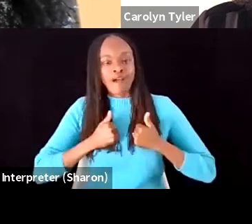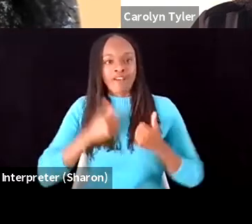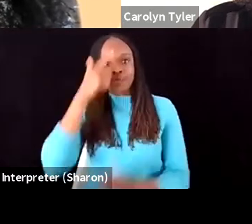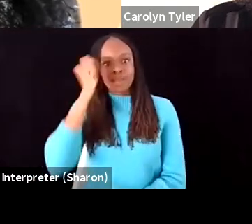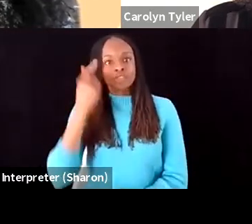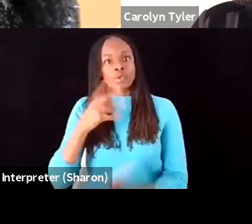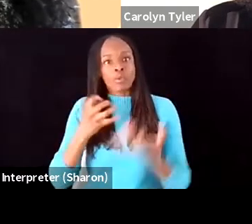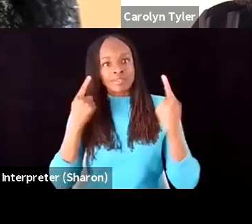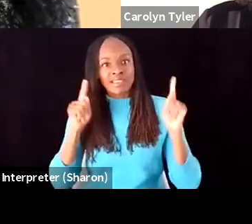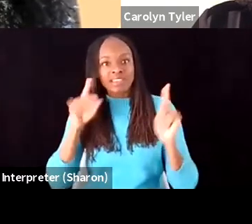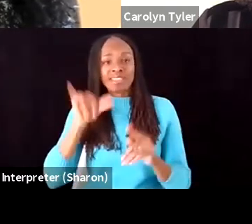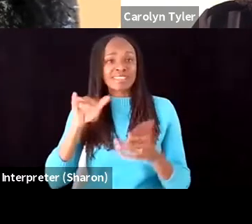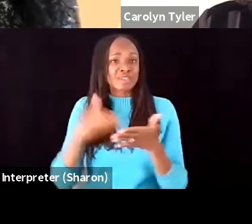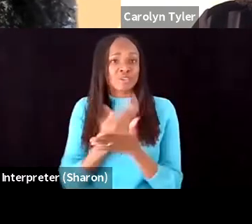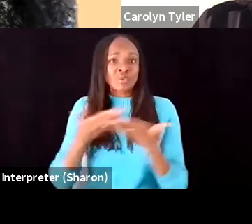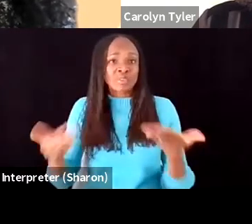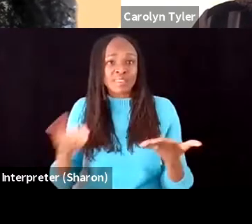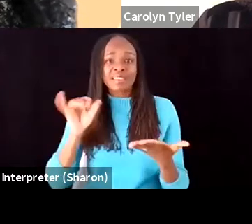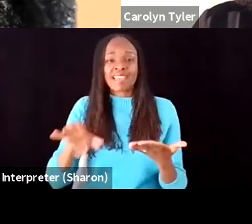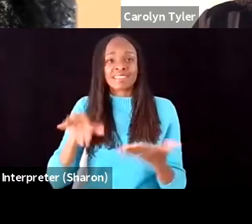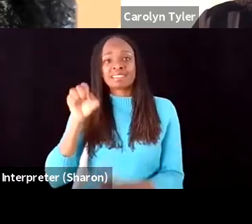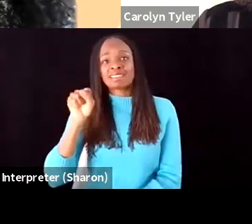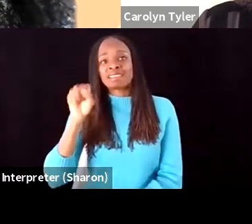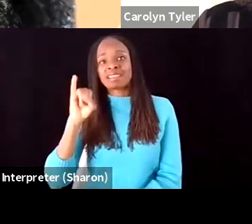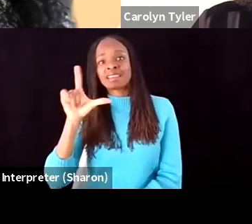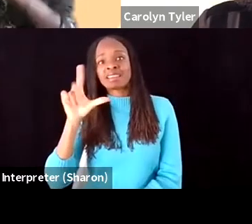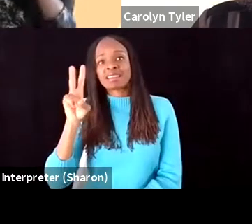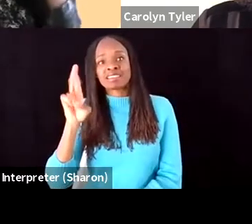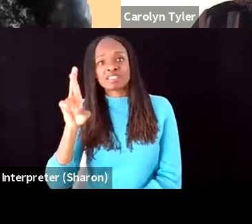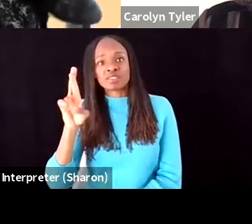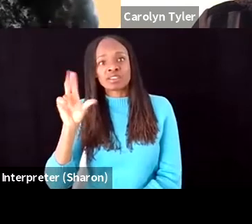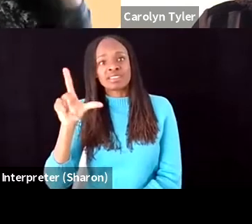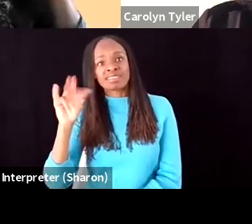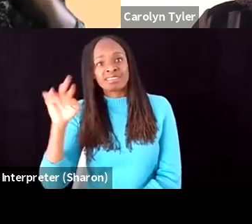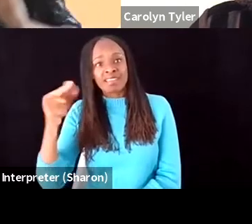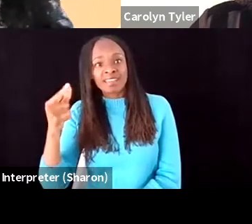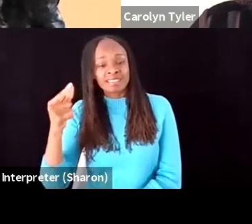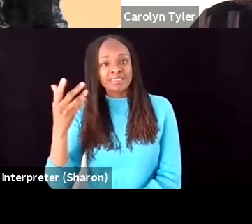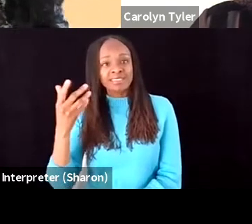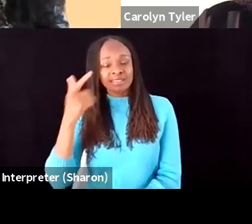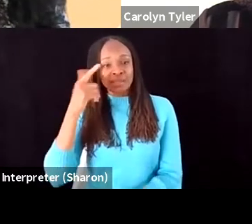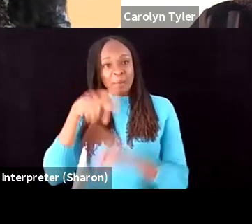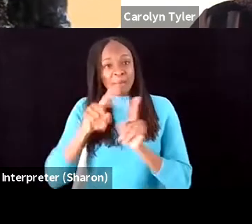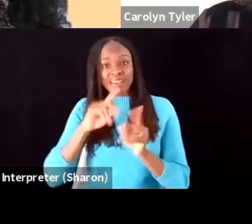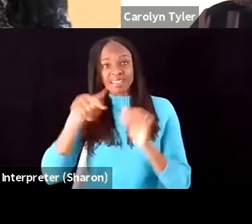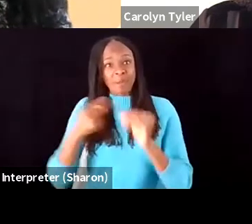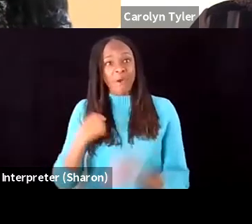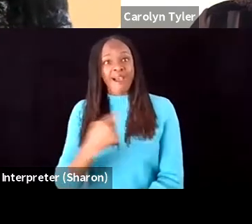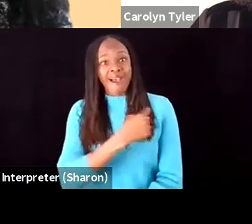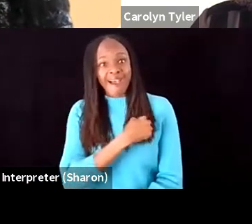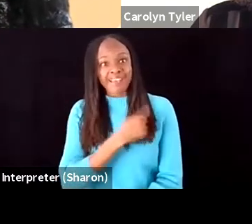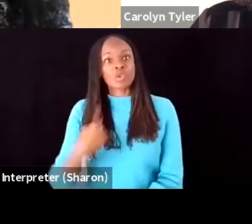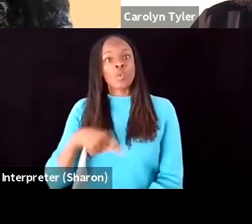is a silver lining that has come as a result of this. But it's us. We are the stewards